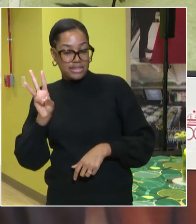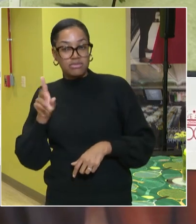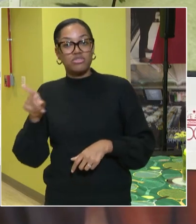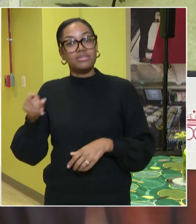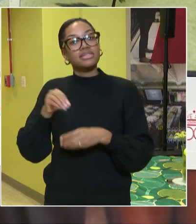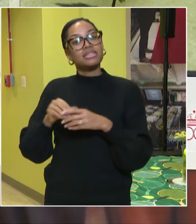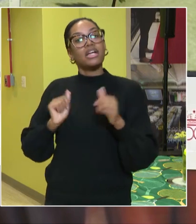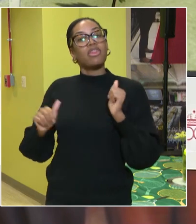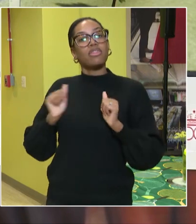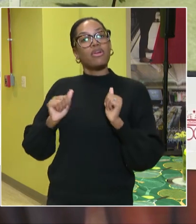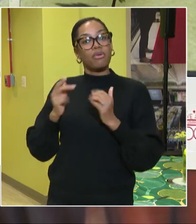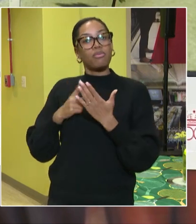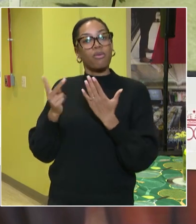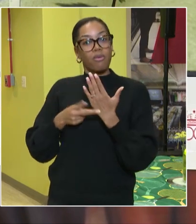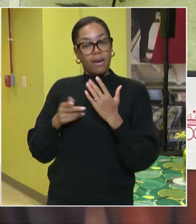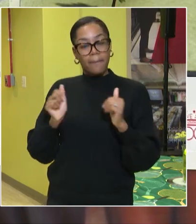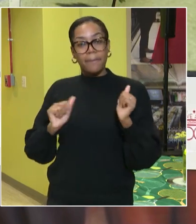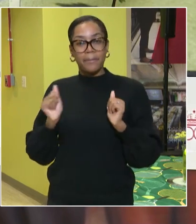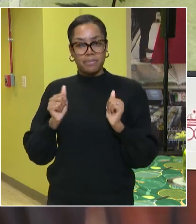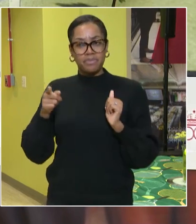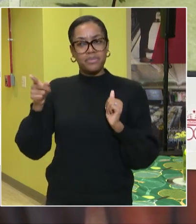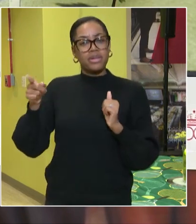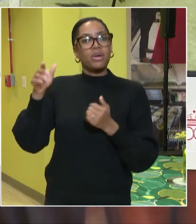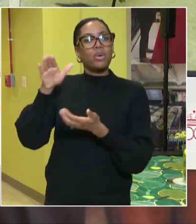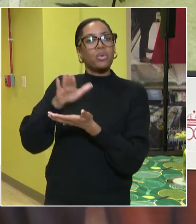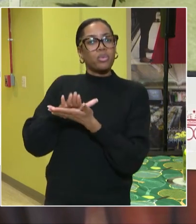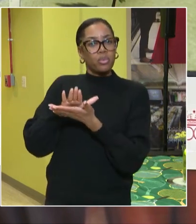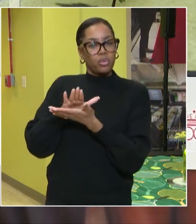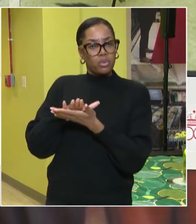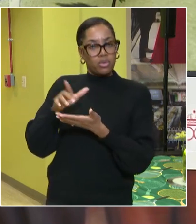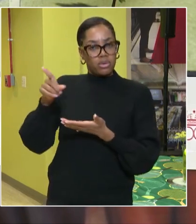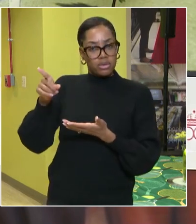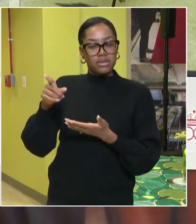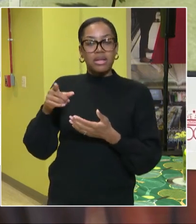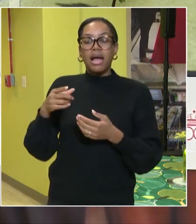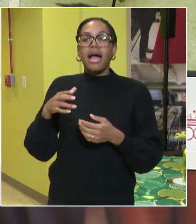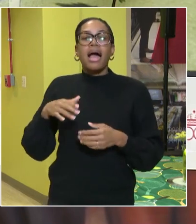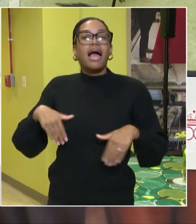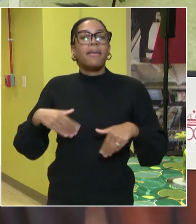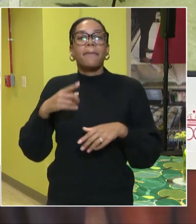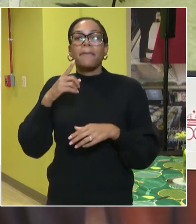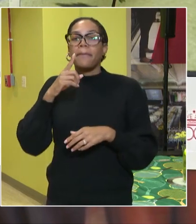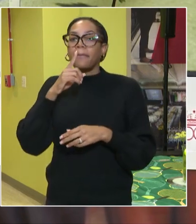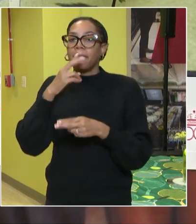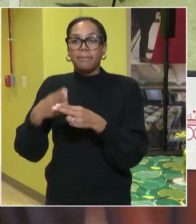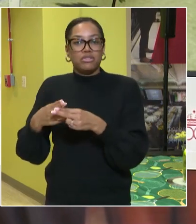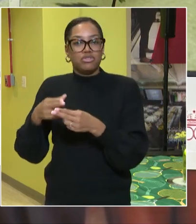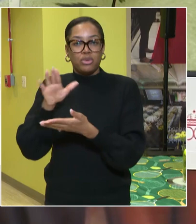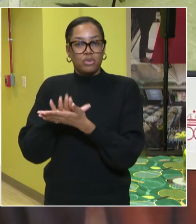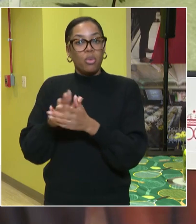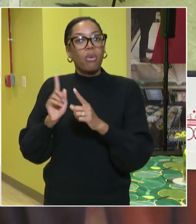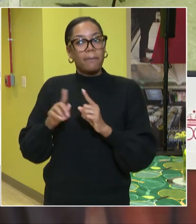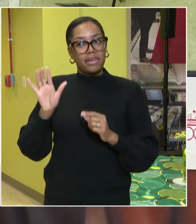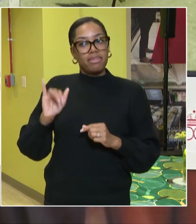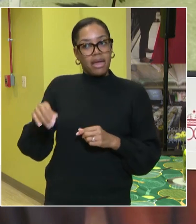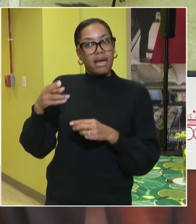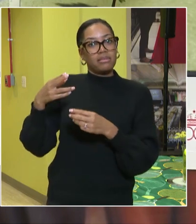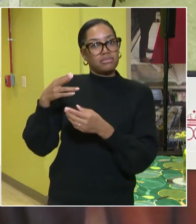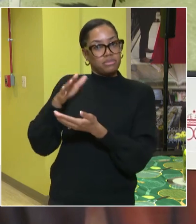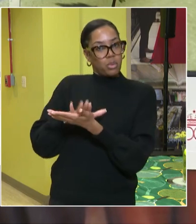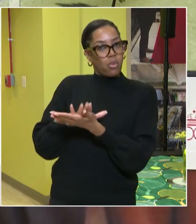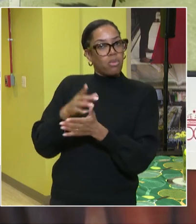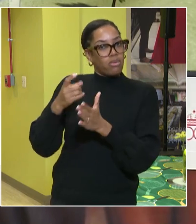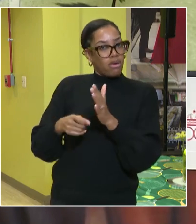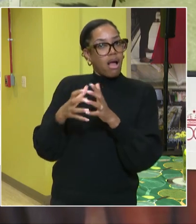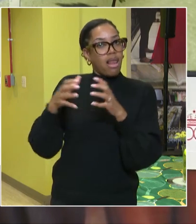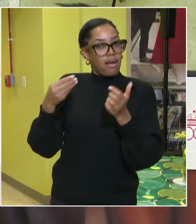theater program at a school in camp to be unnamed, but it cost me a lot of money. And